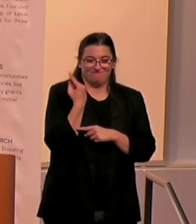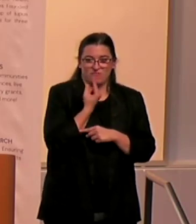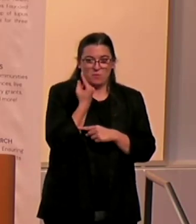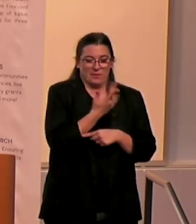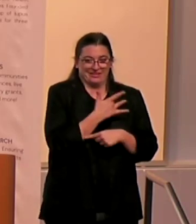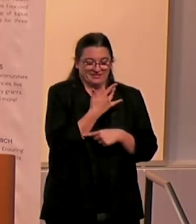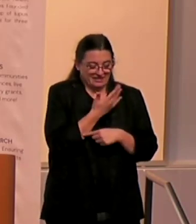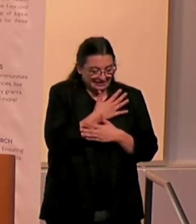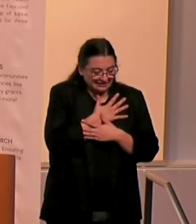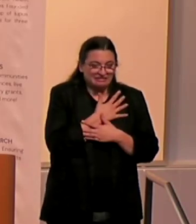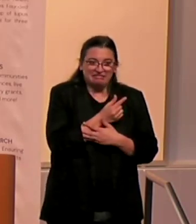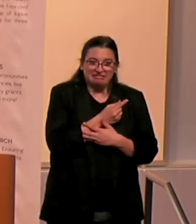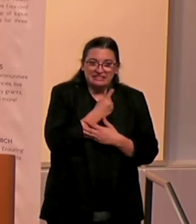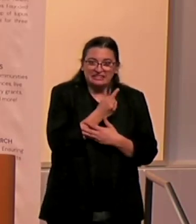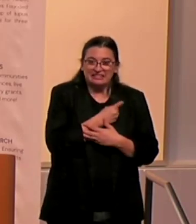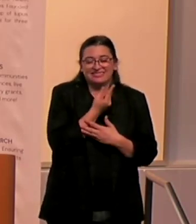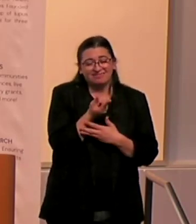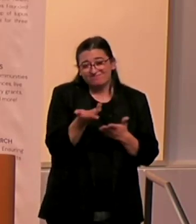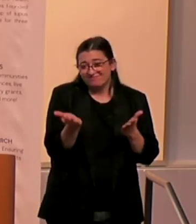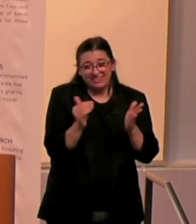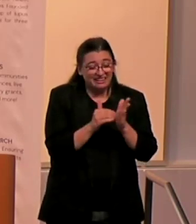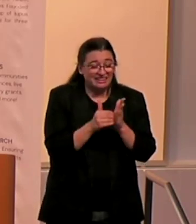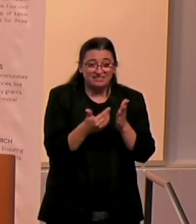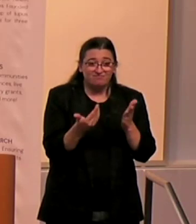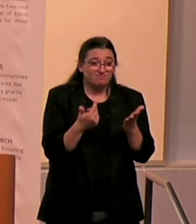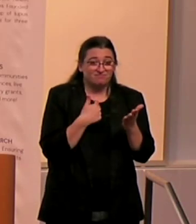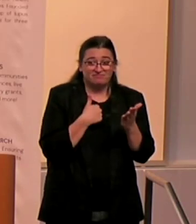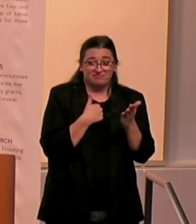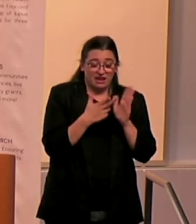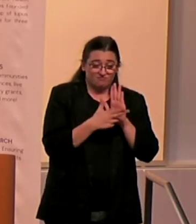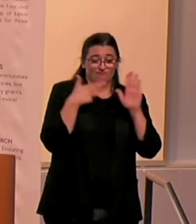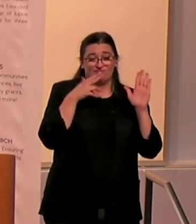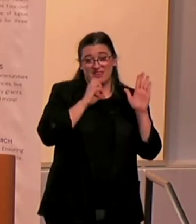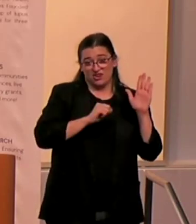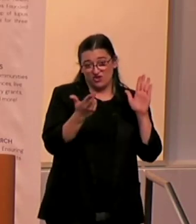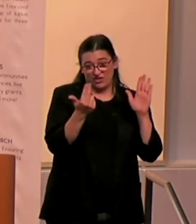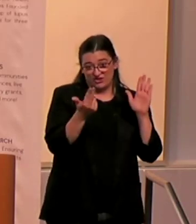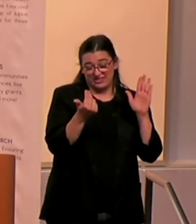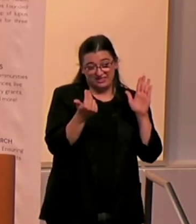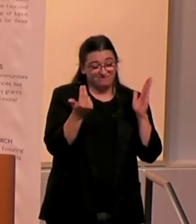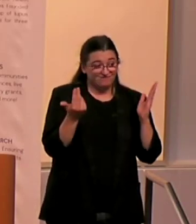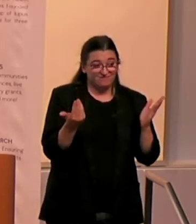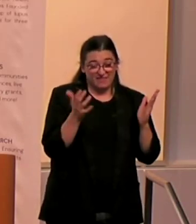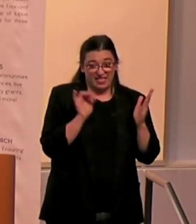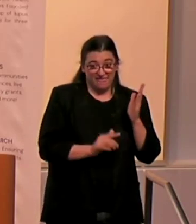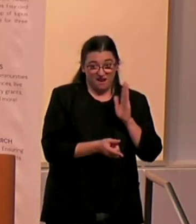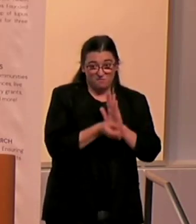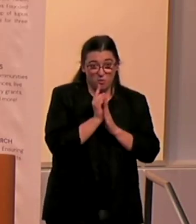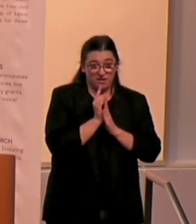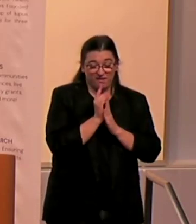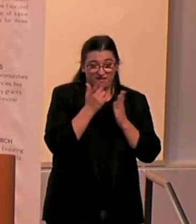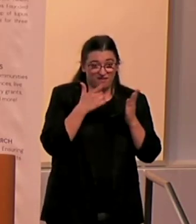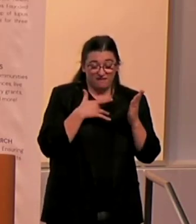But again, having been diagnosed at 13, which at that moment in time, it